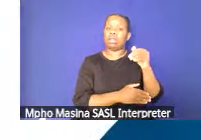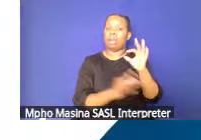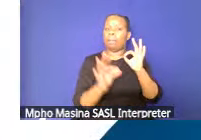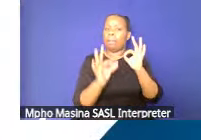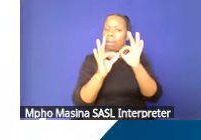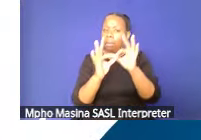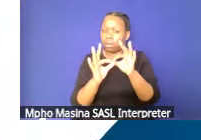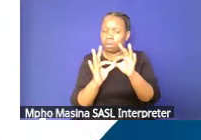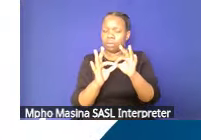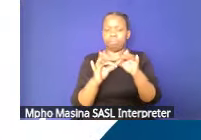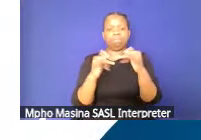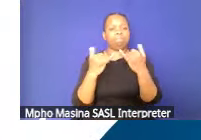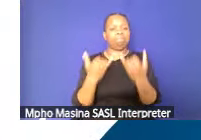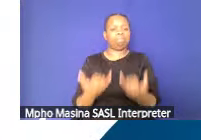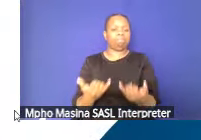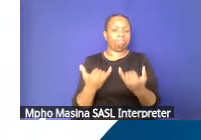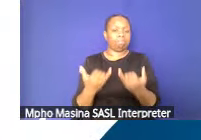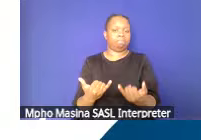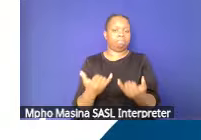Now,